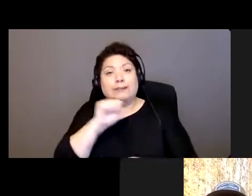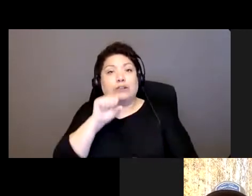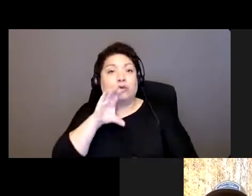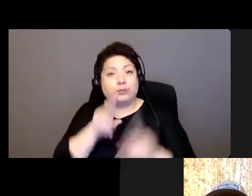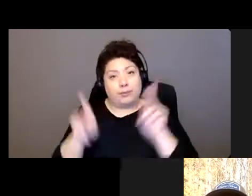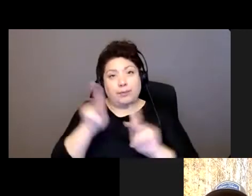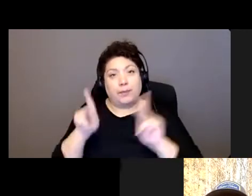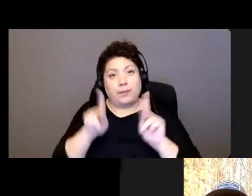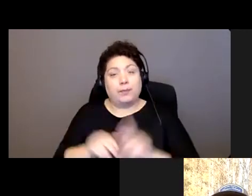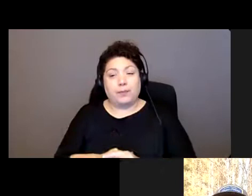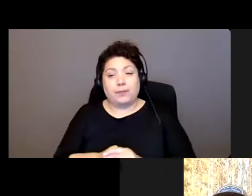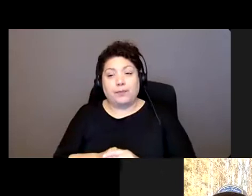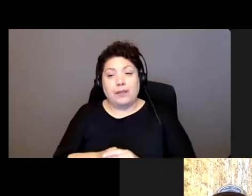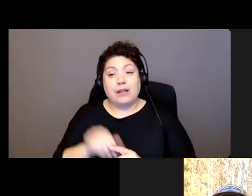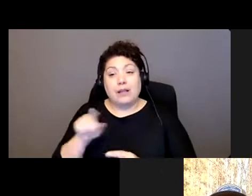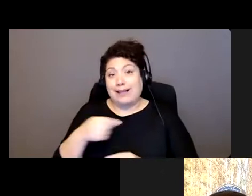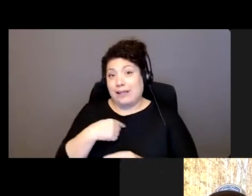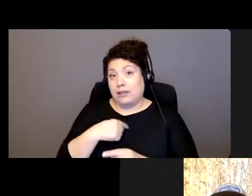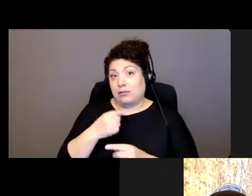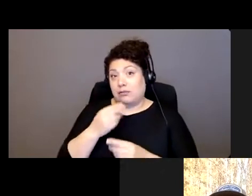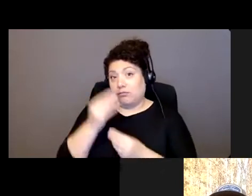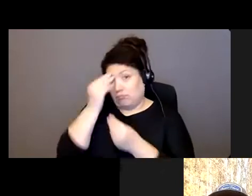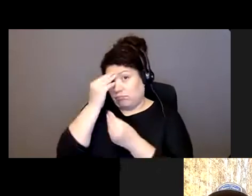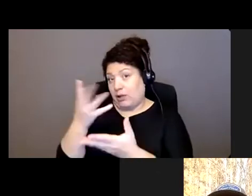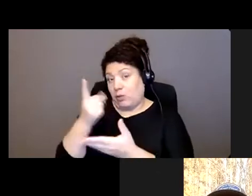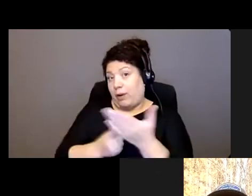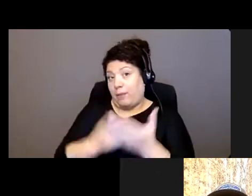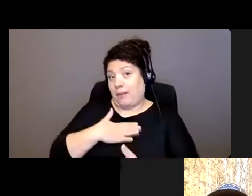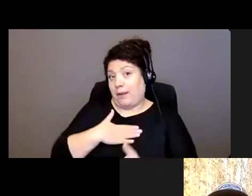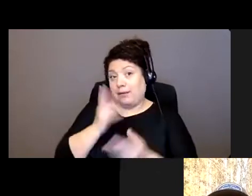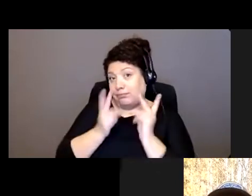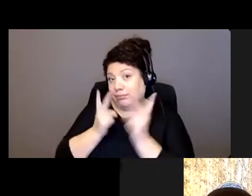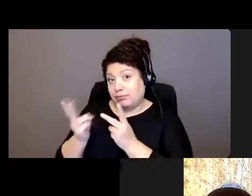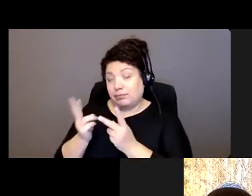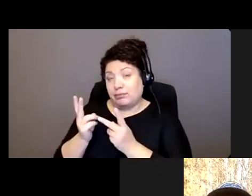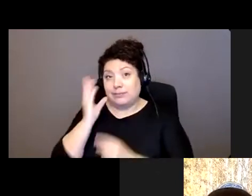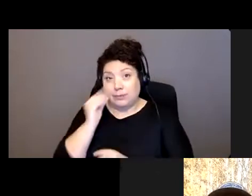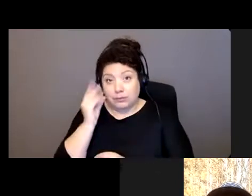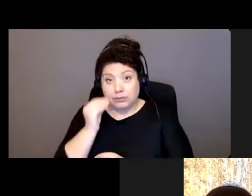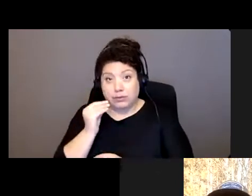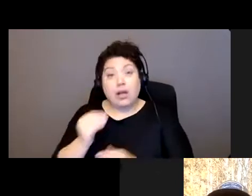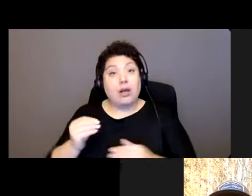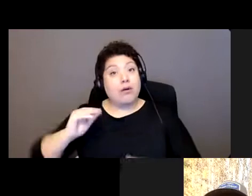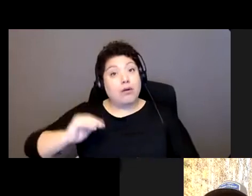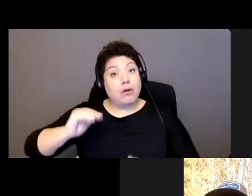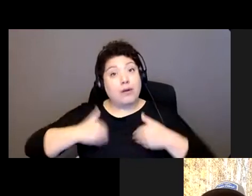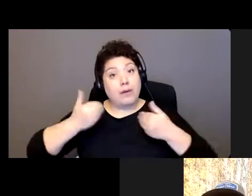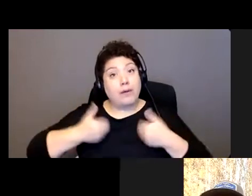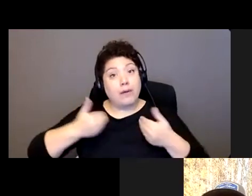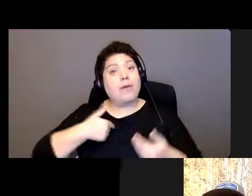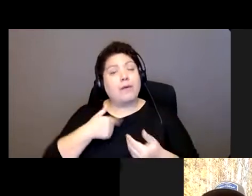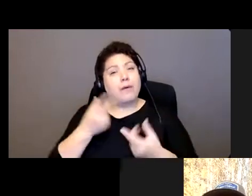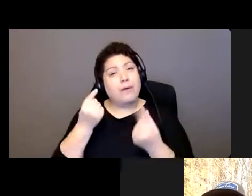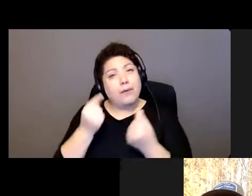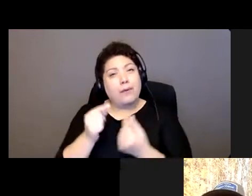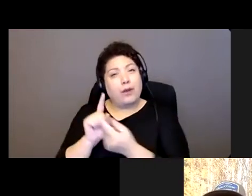I can just share what I know, but I know for me, when I was young, I spent a lot of time with my grandma.